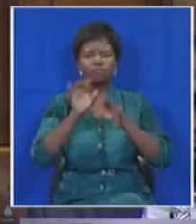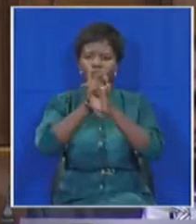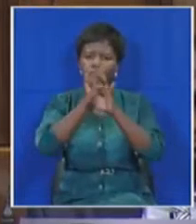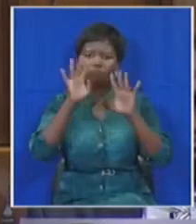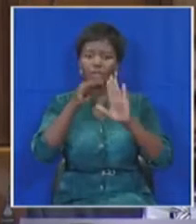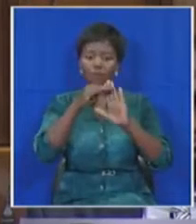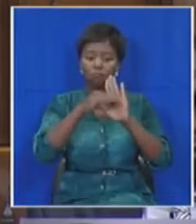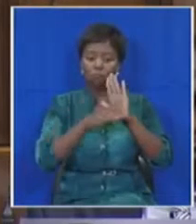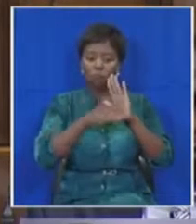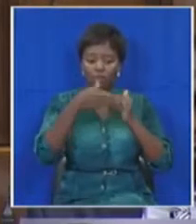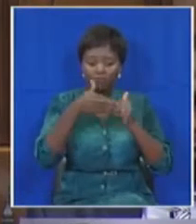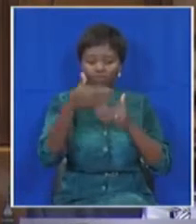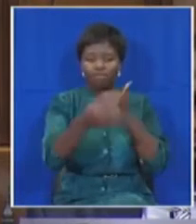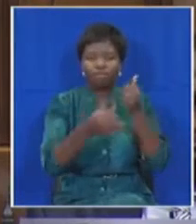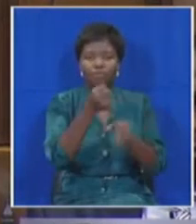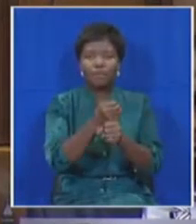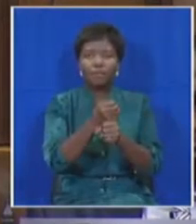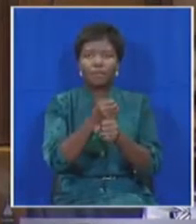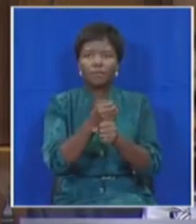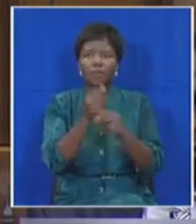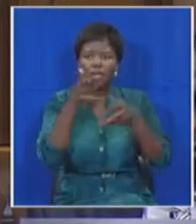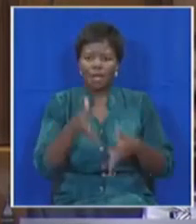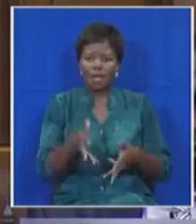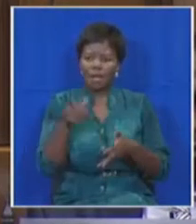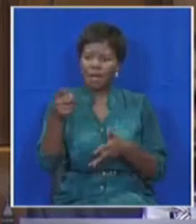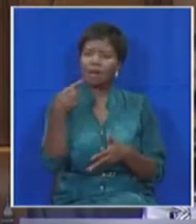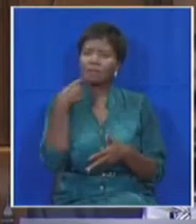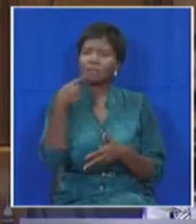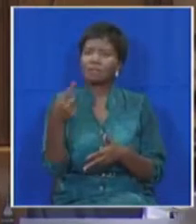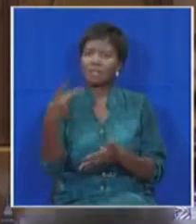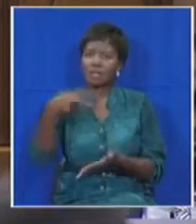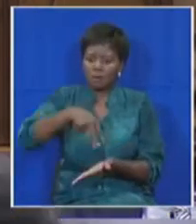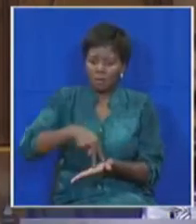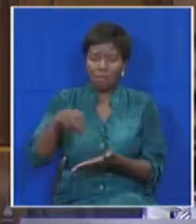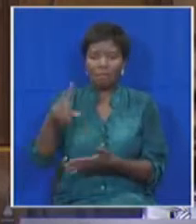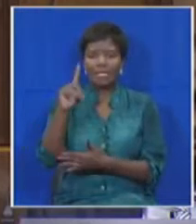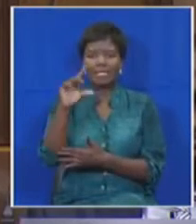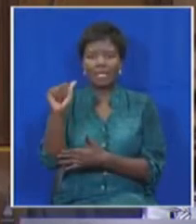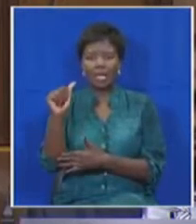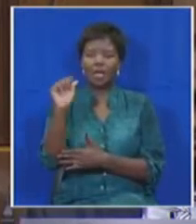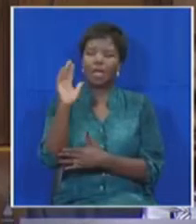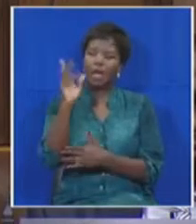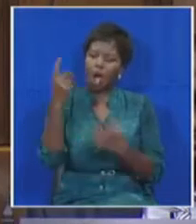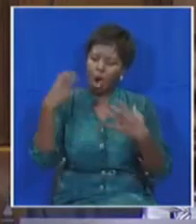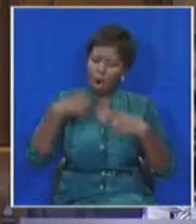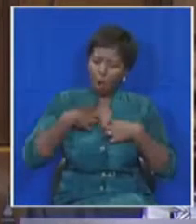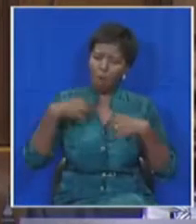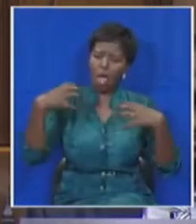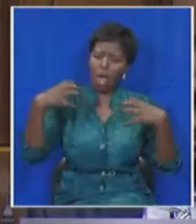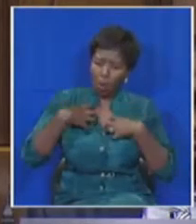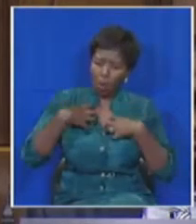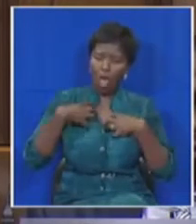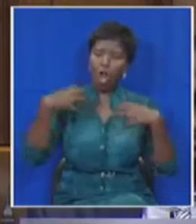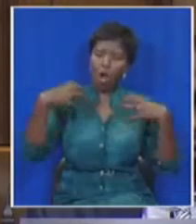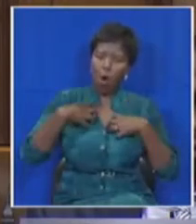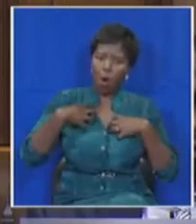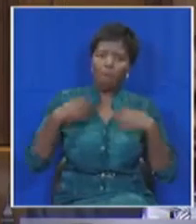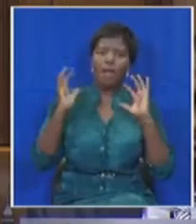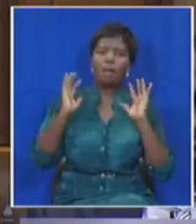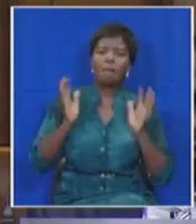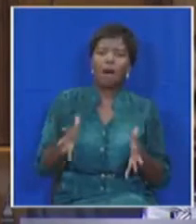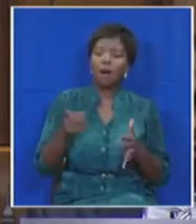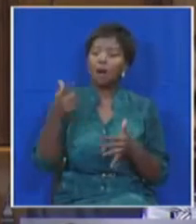South Africa. All I'm hearing from the leader of the opposition is whining and crying and complaining. Tell us what the TA